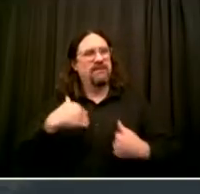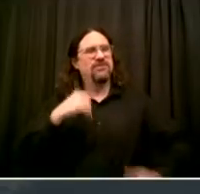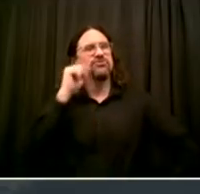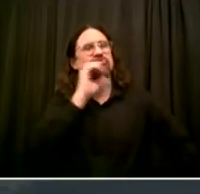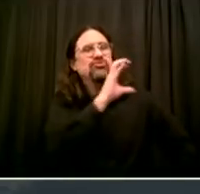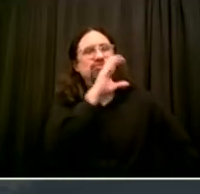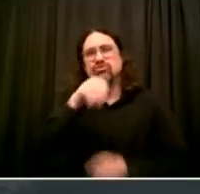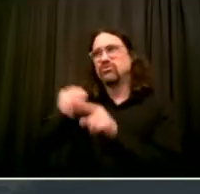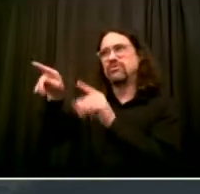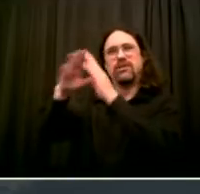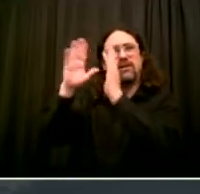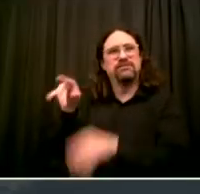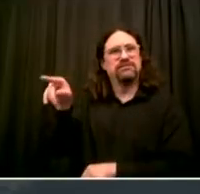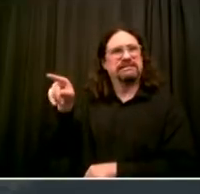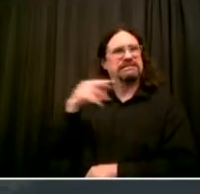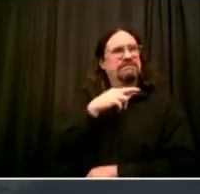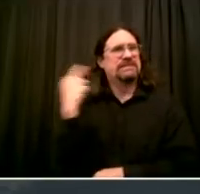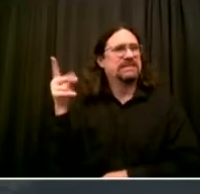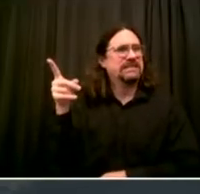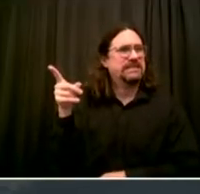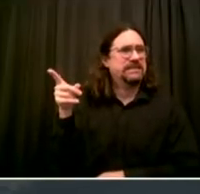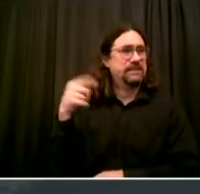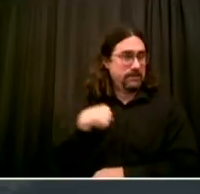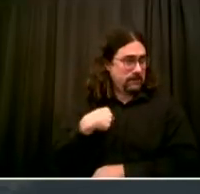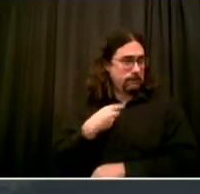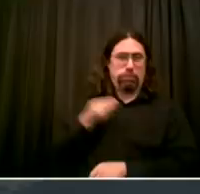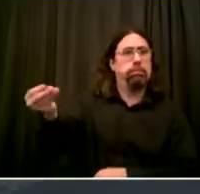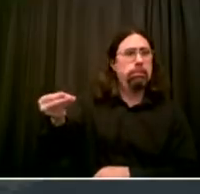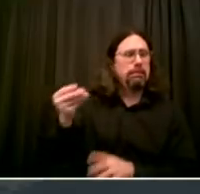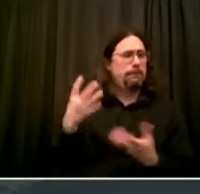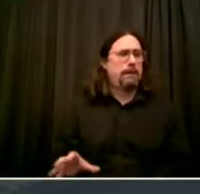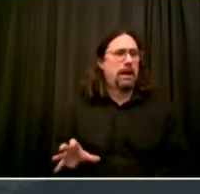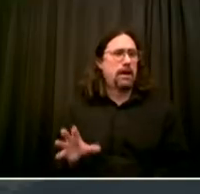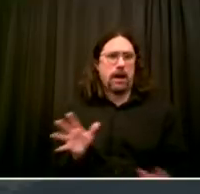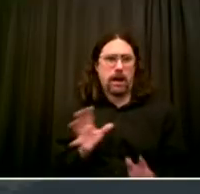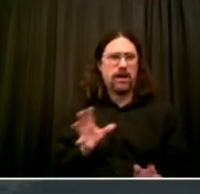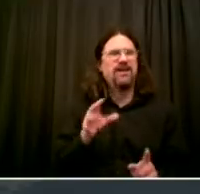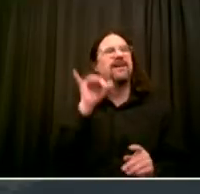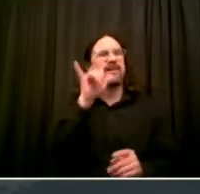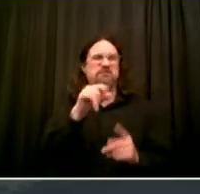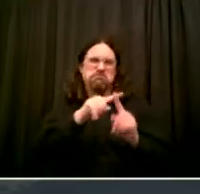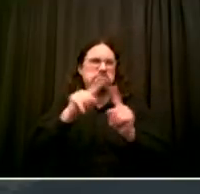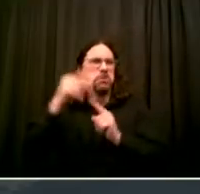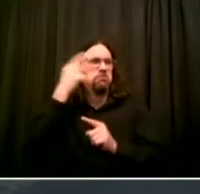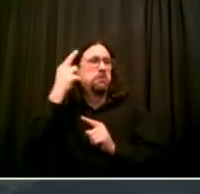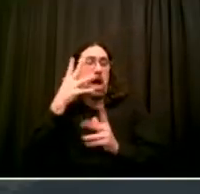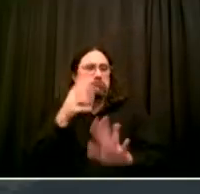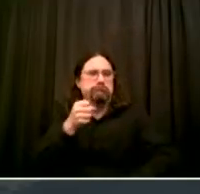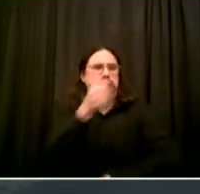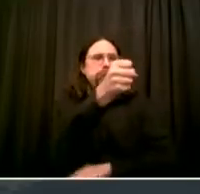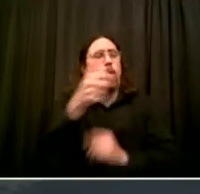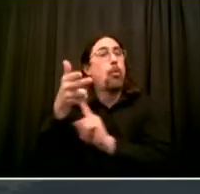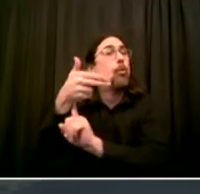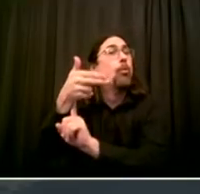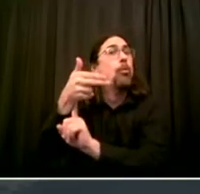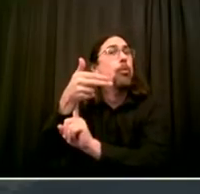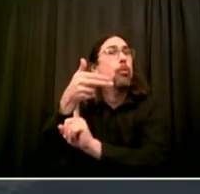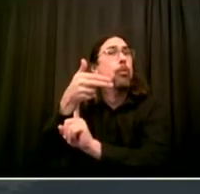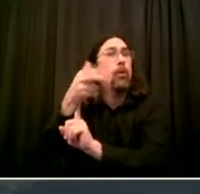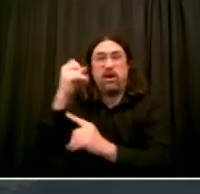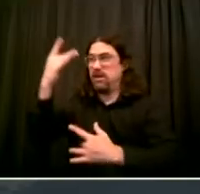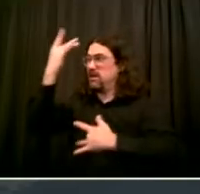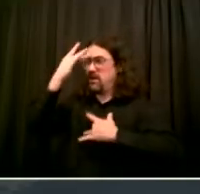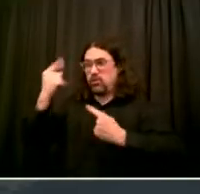protect them, you clearly might be better off going to one of the hotels to make sure there's no risk to the person you